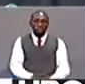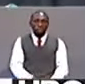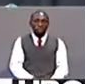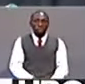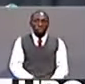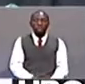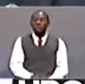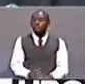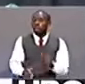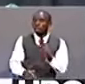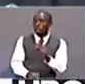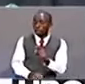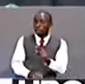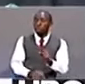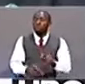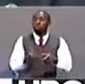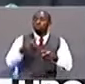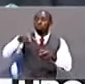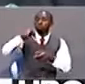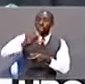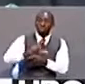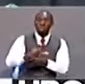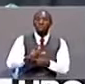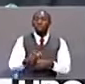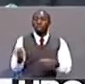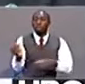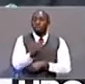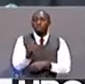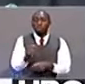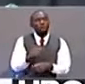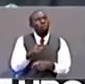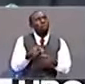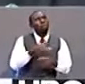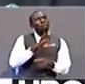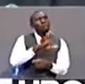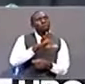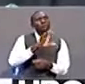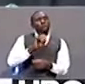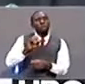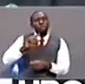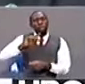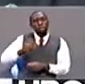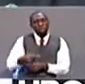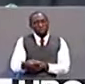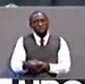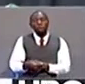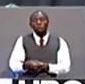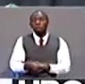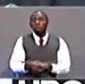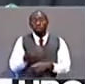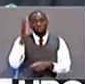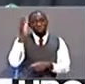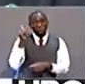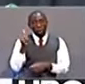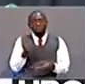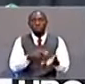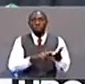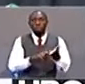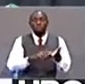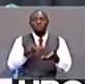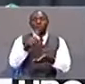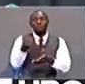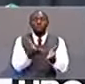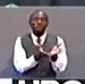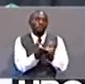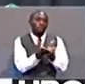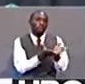the induced employment of about 105,000 people as a result of utilization of other services by